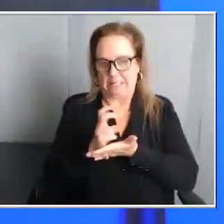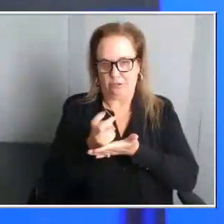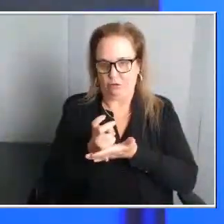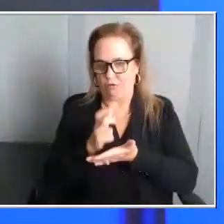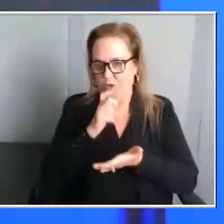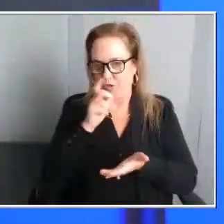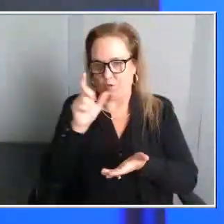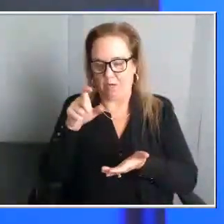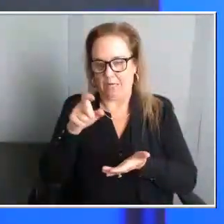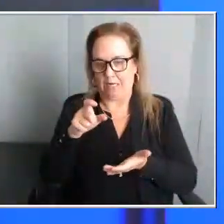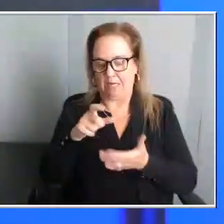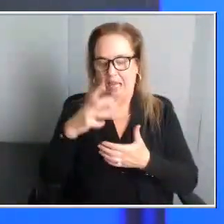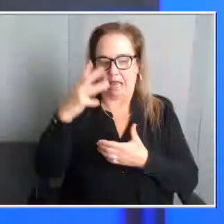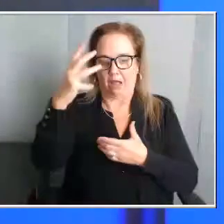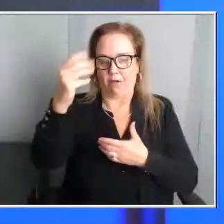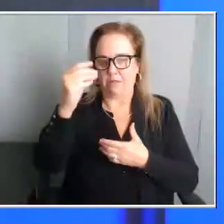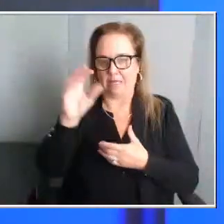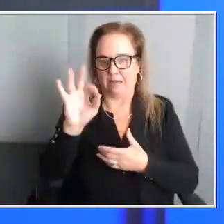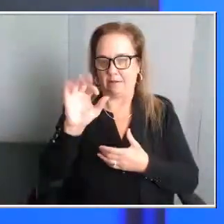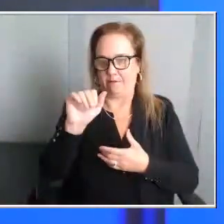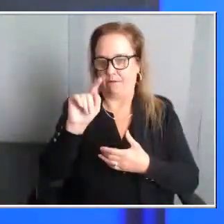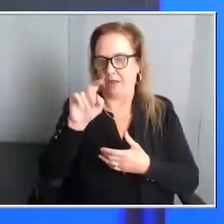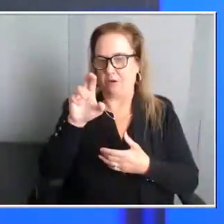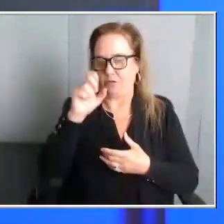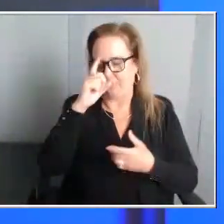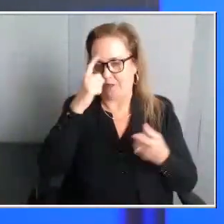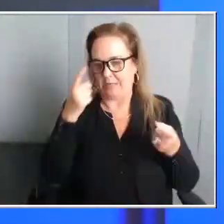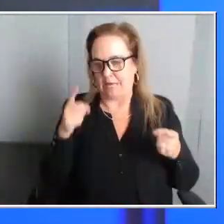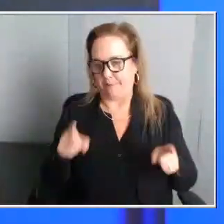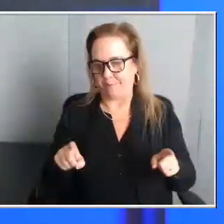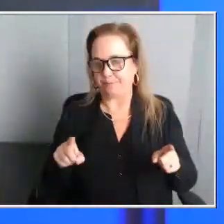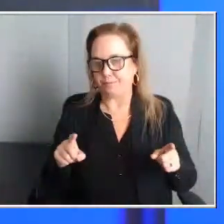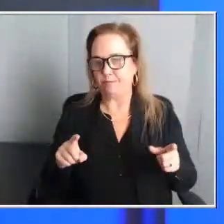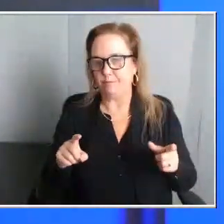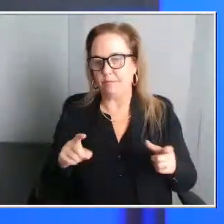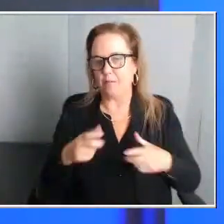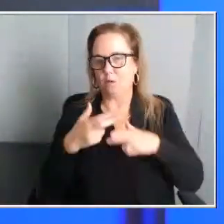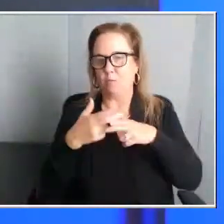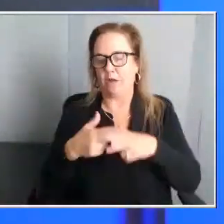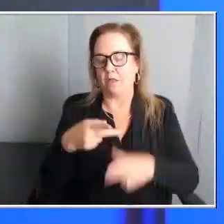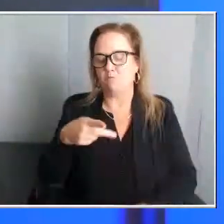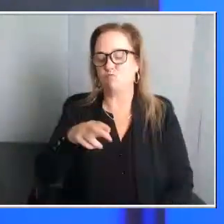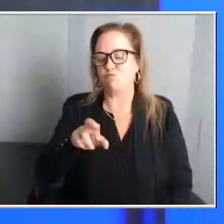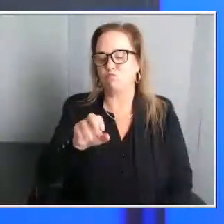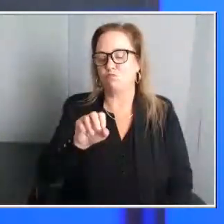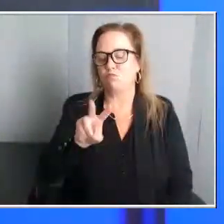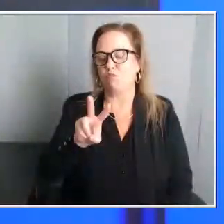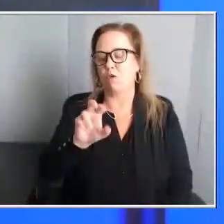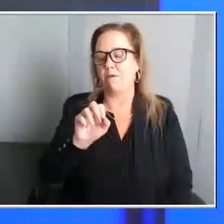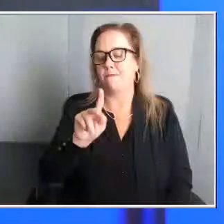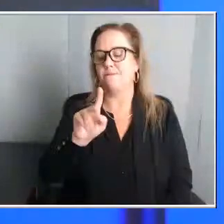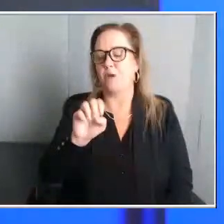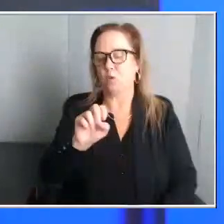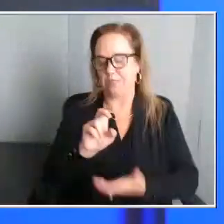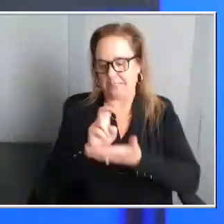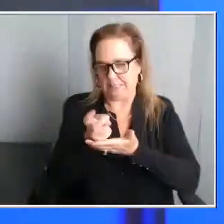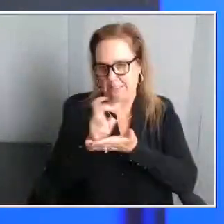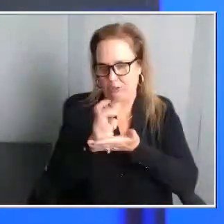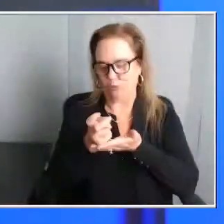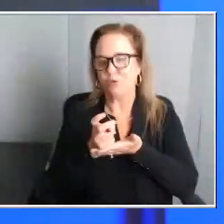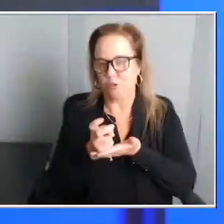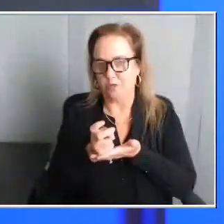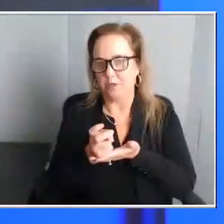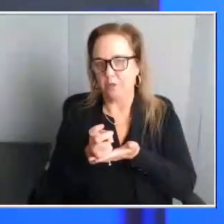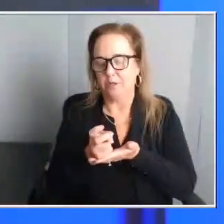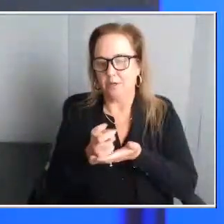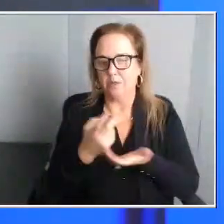any external factors for it to happen. And so we call that a provoked seizure. And yes, there